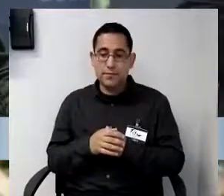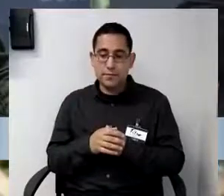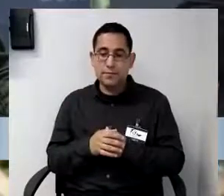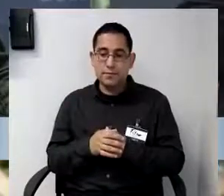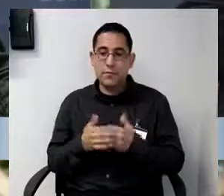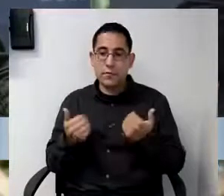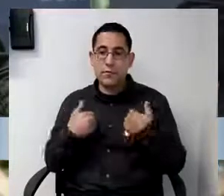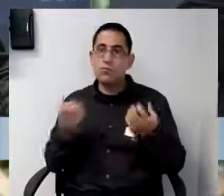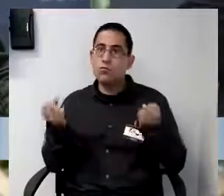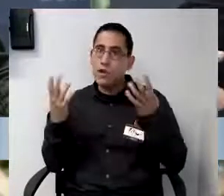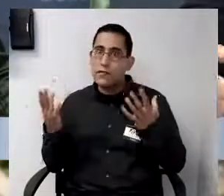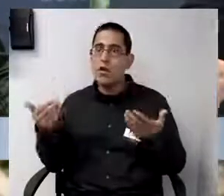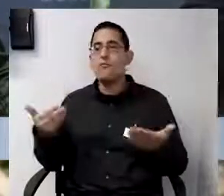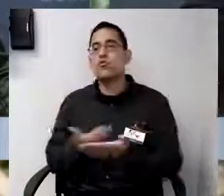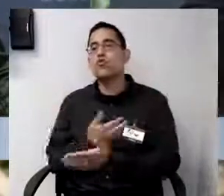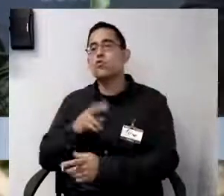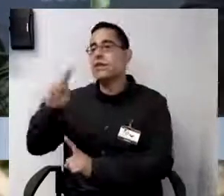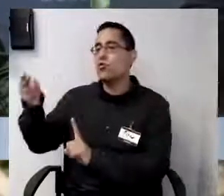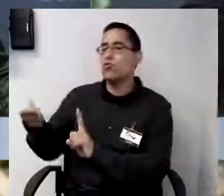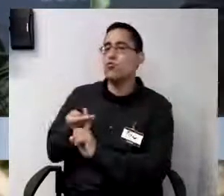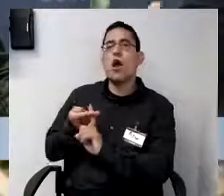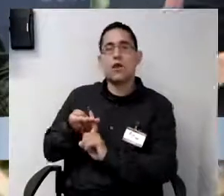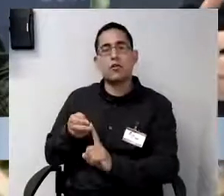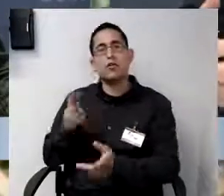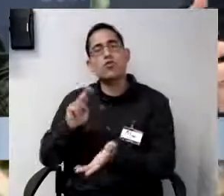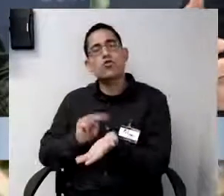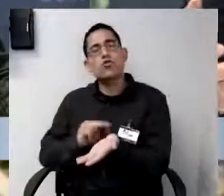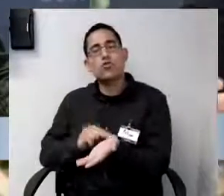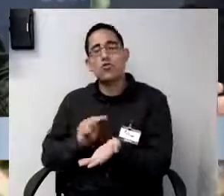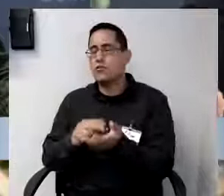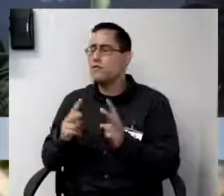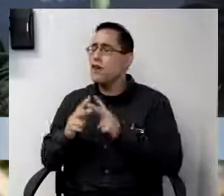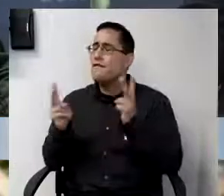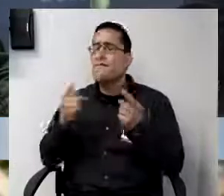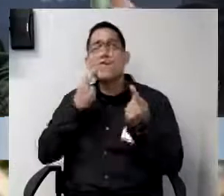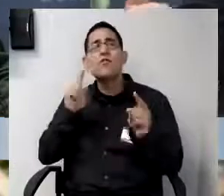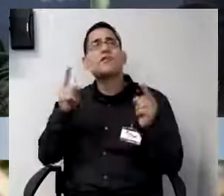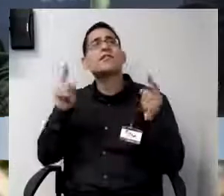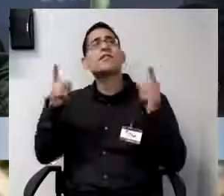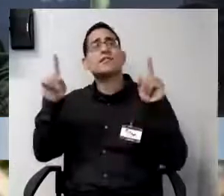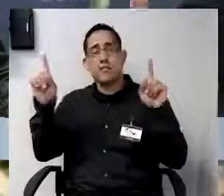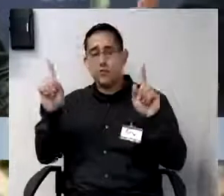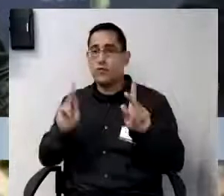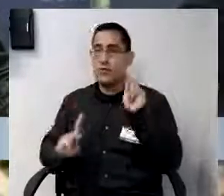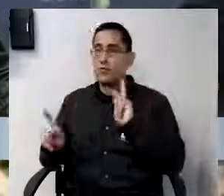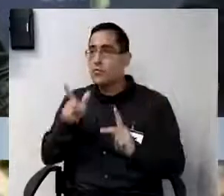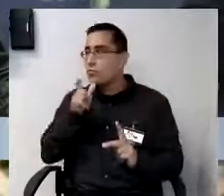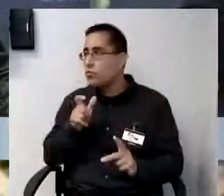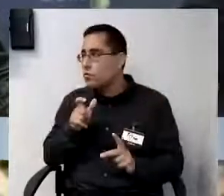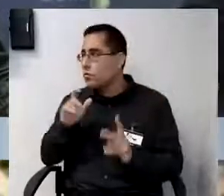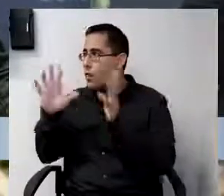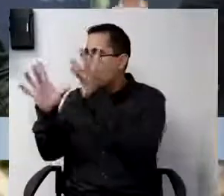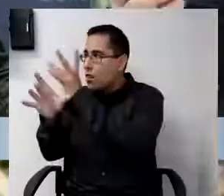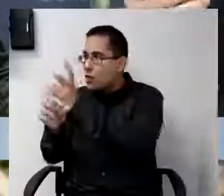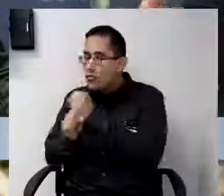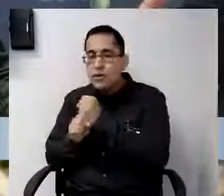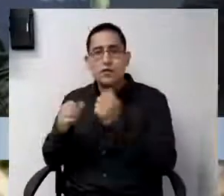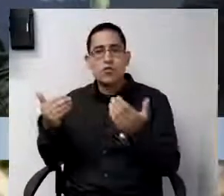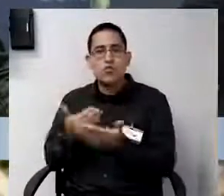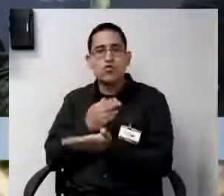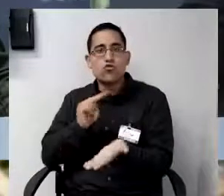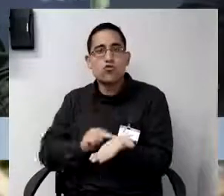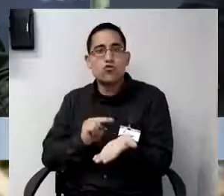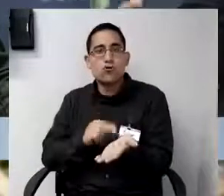newly recruited nurses. We've been very successful over this last recruiting session of attracting a lot of new nurses that are